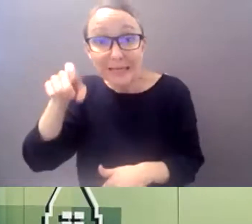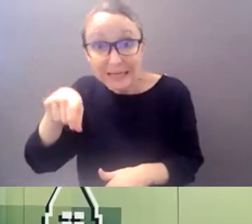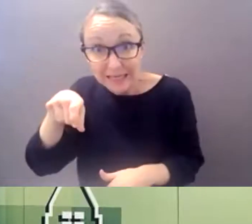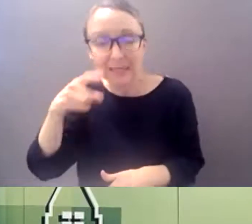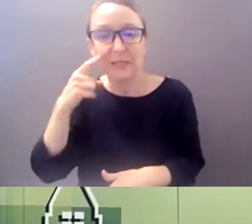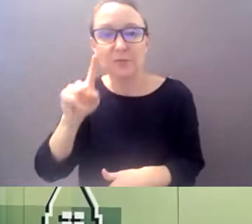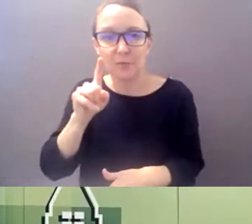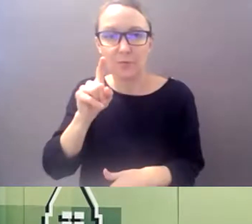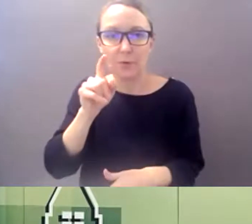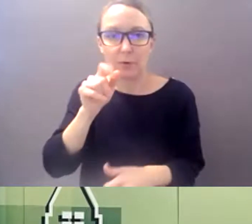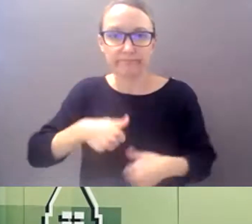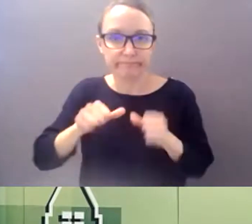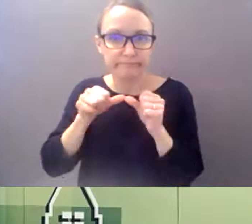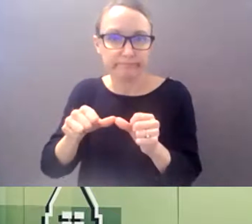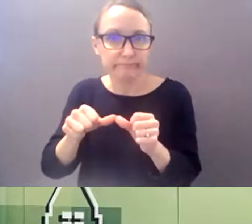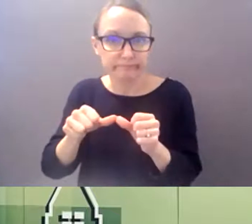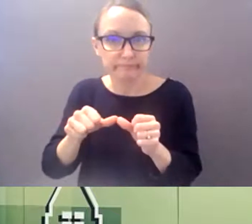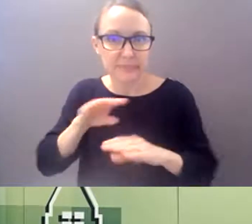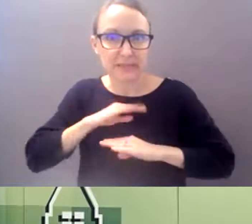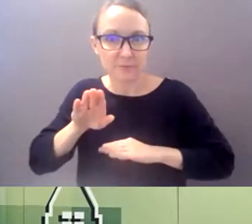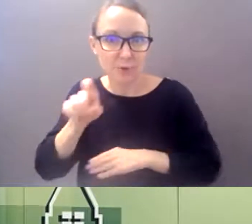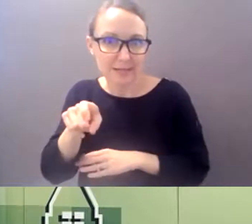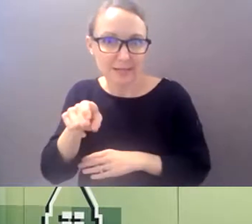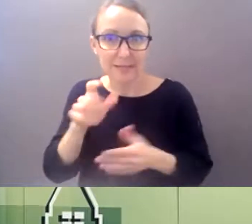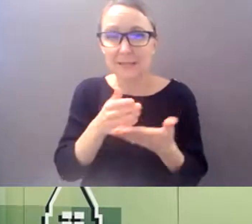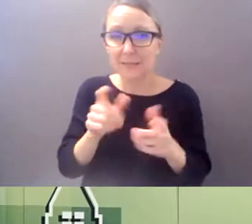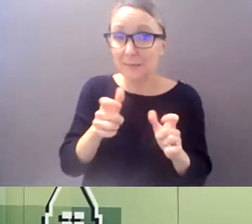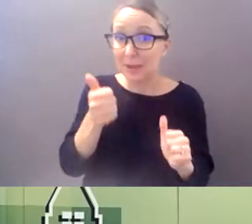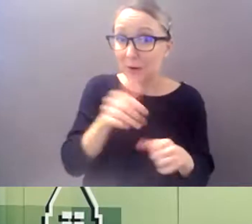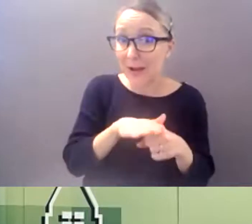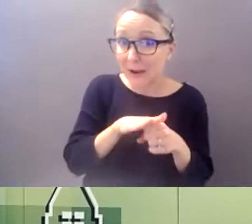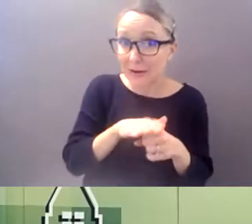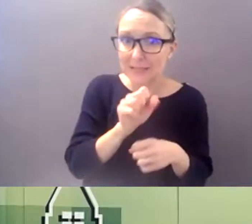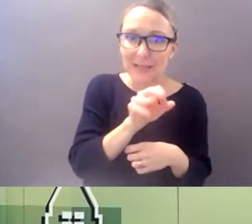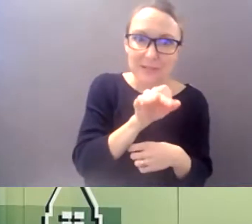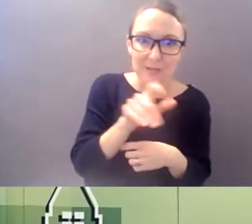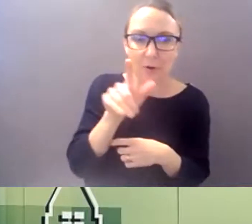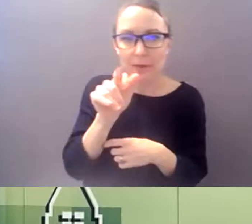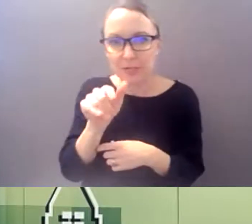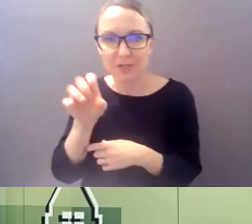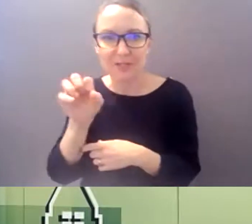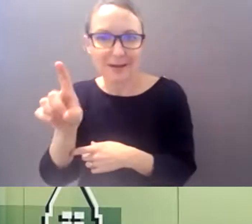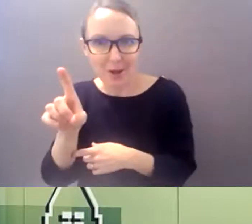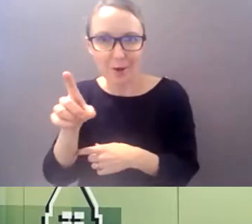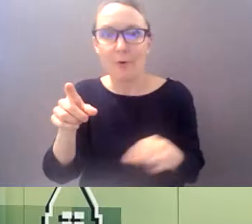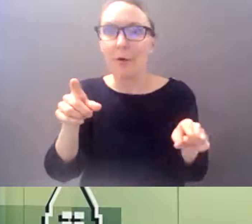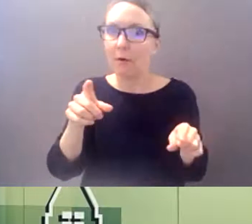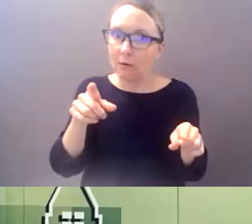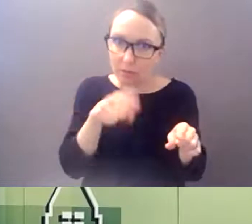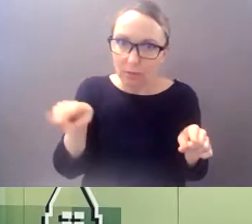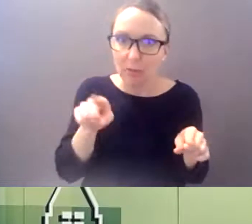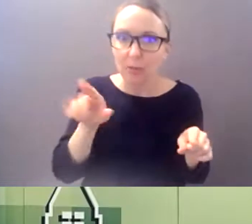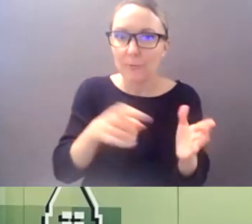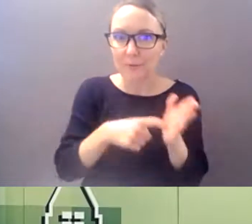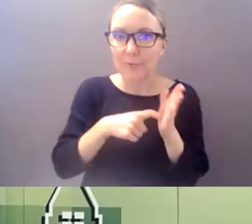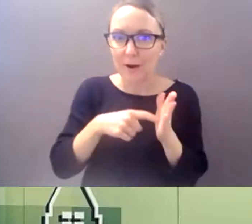urban areas like San Diego, like Los Angeles, like San Francisco, it's even higher than that. So when you look at even if you're getting the